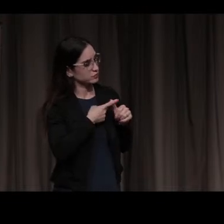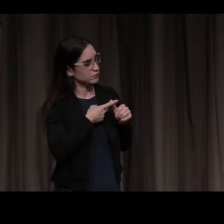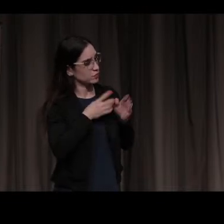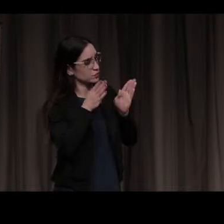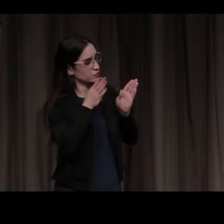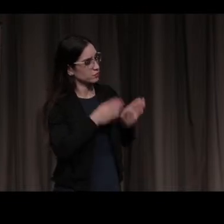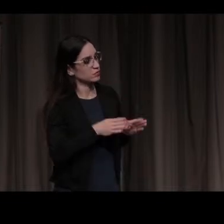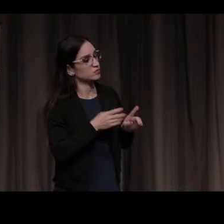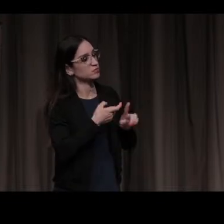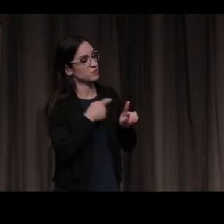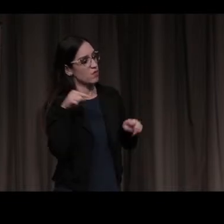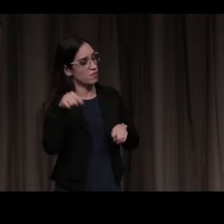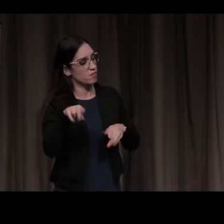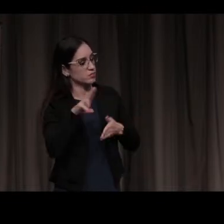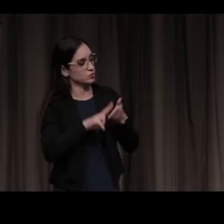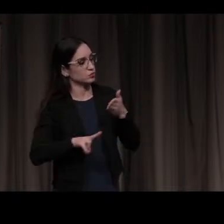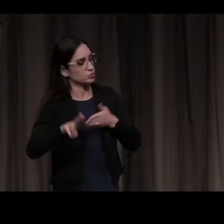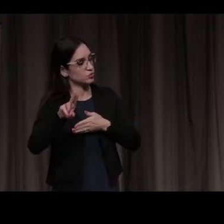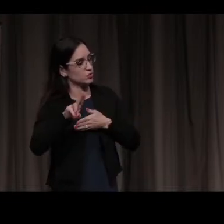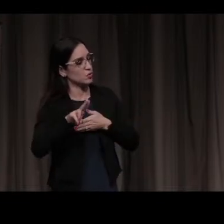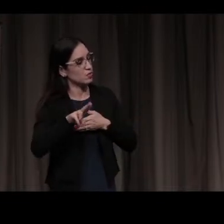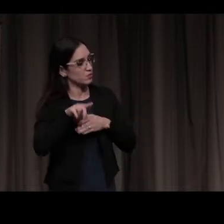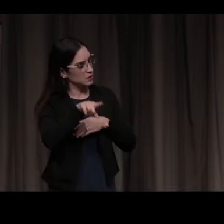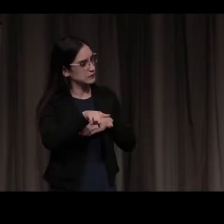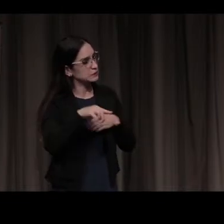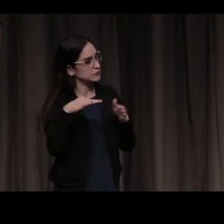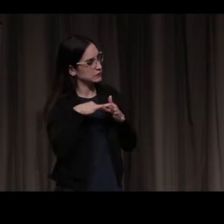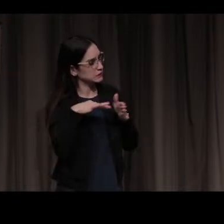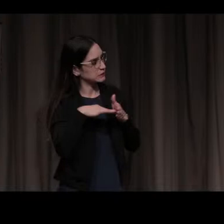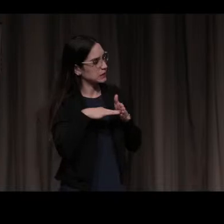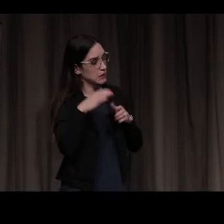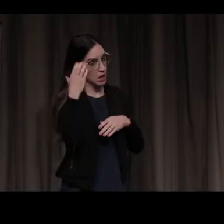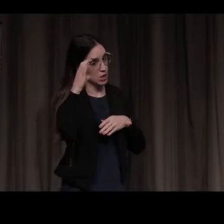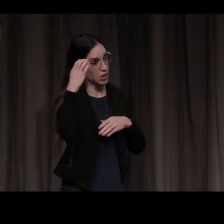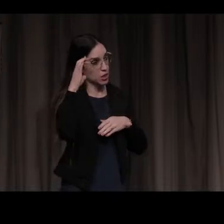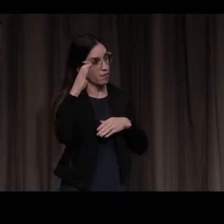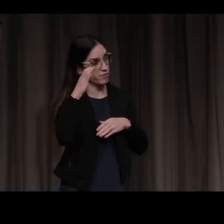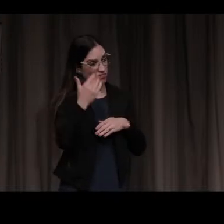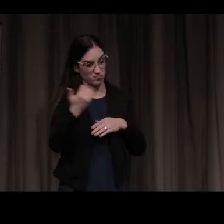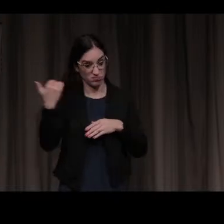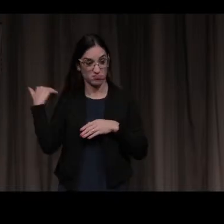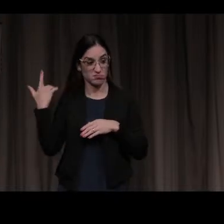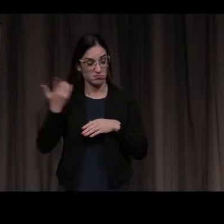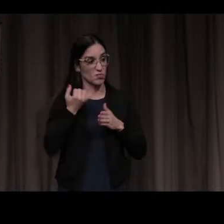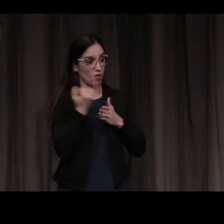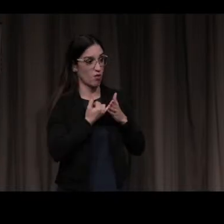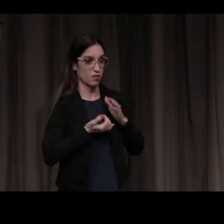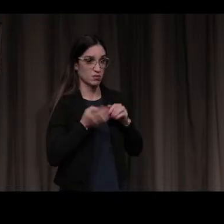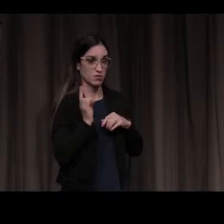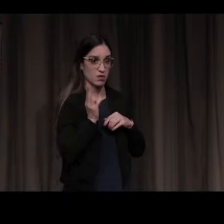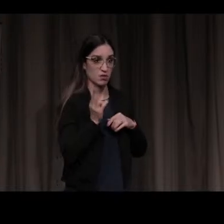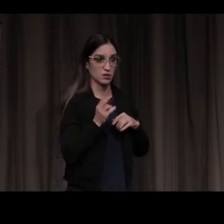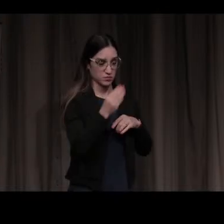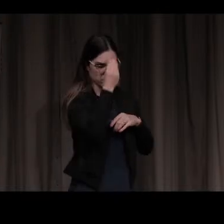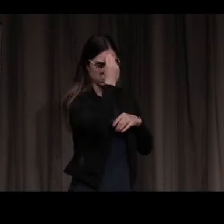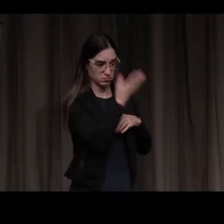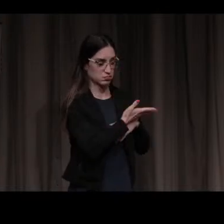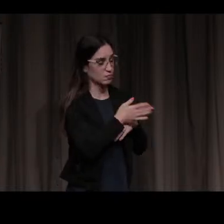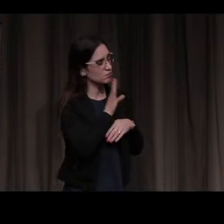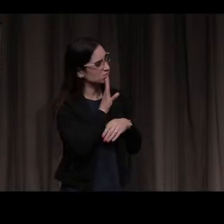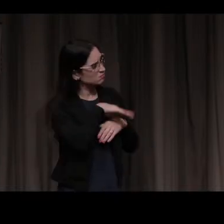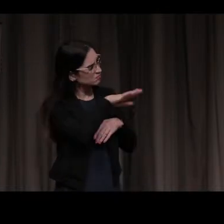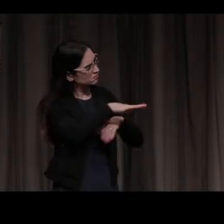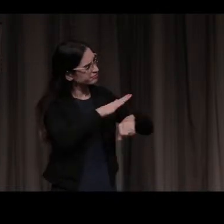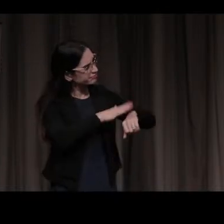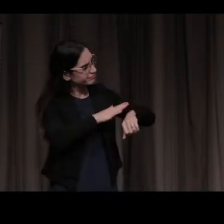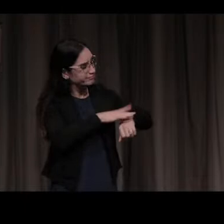person at the University of Florida to study pre-Columbian art history as a discipline, and that experience